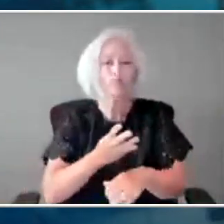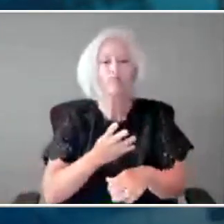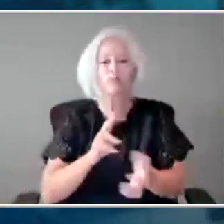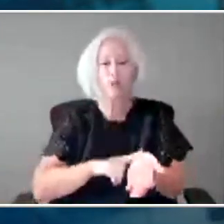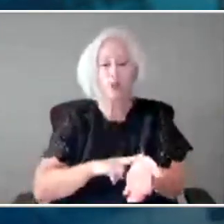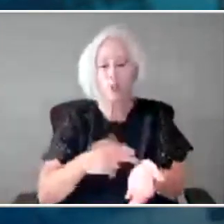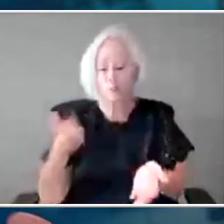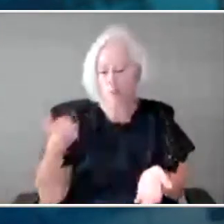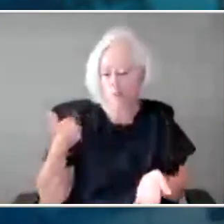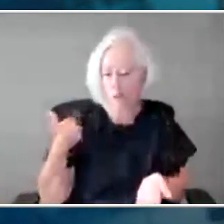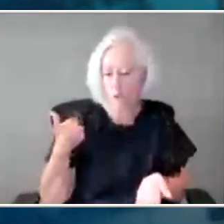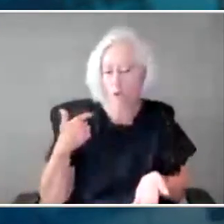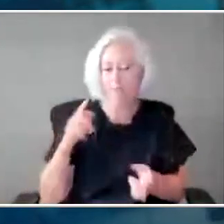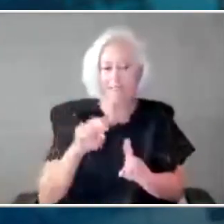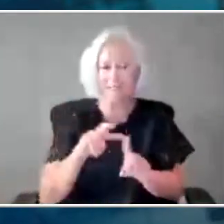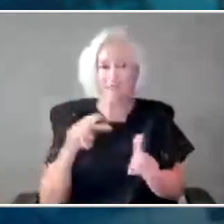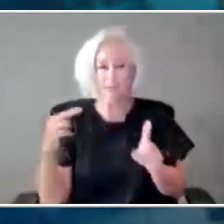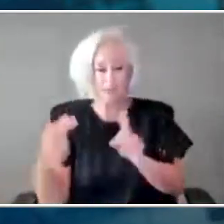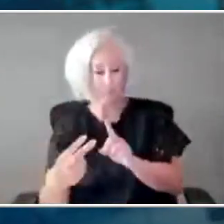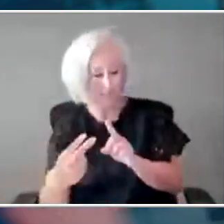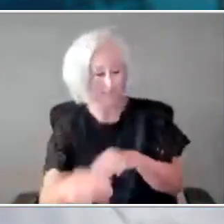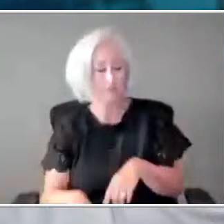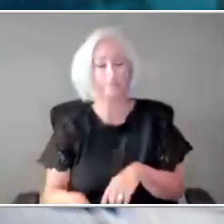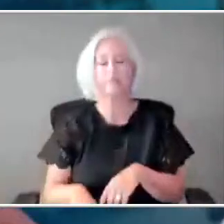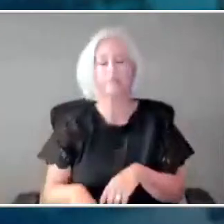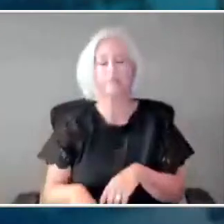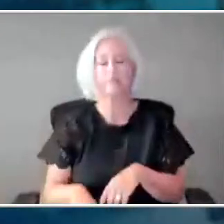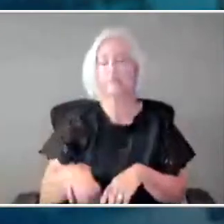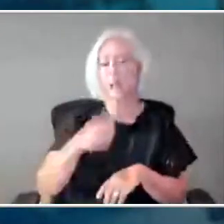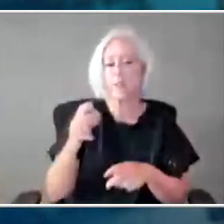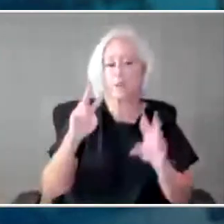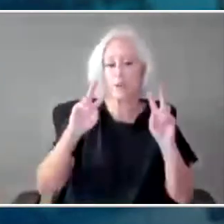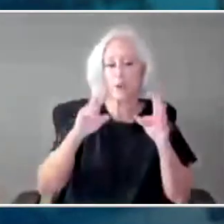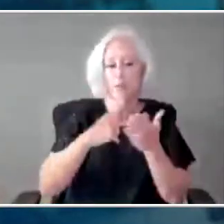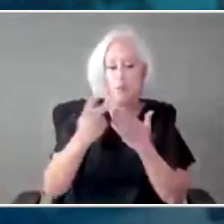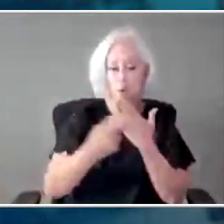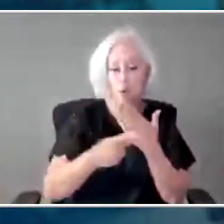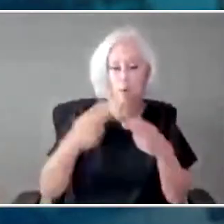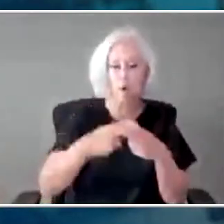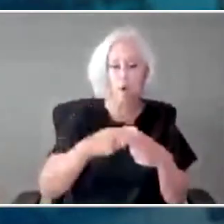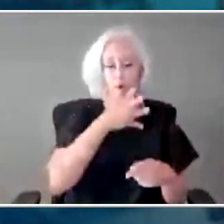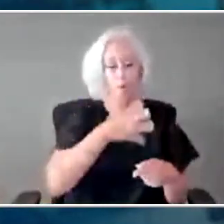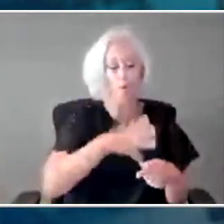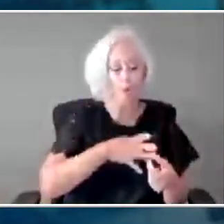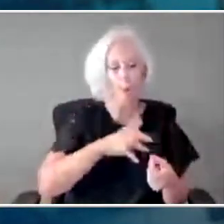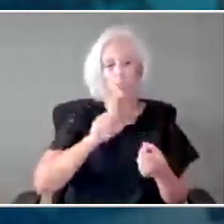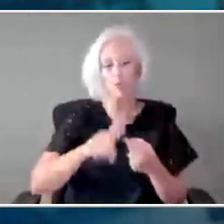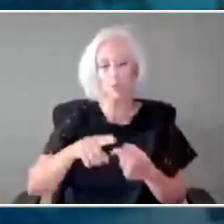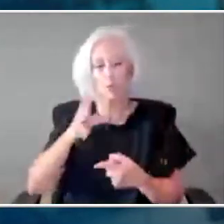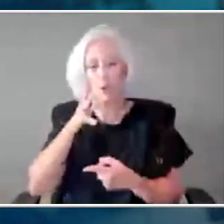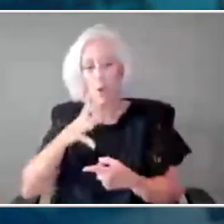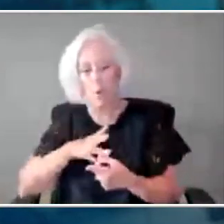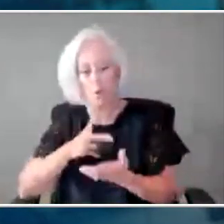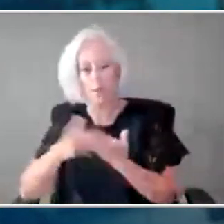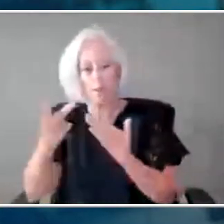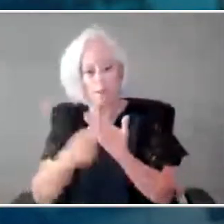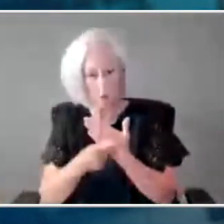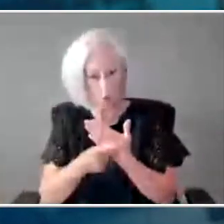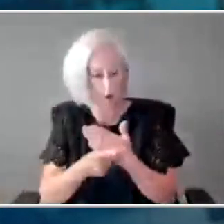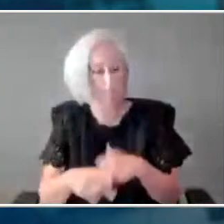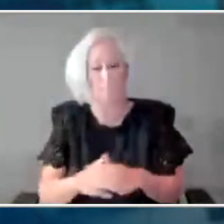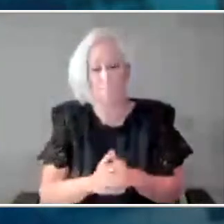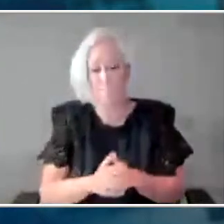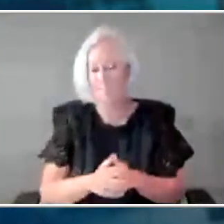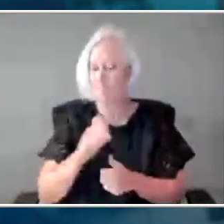perspective. And then we also have this great program called the Women to Women program, which is, what got Tracey connected with her mentor. And I think that's super important too,